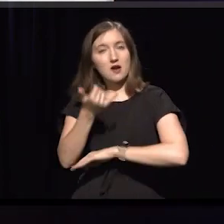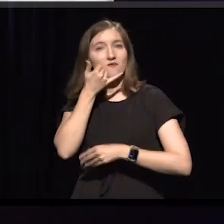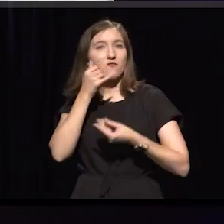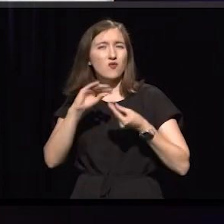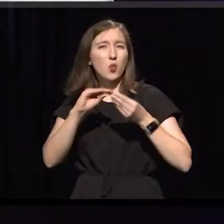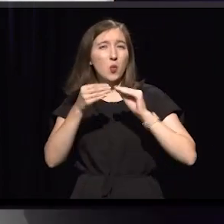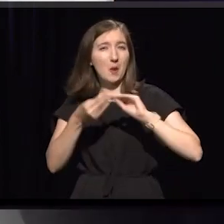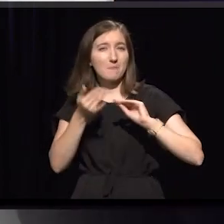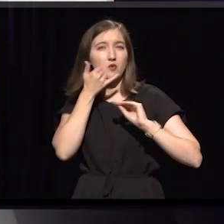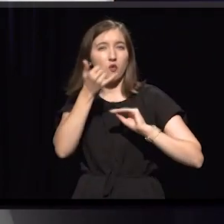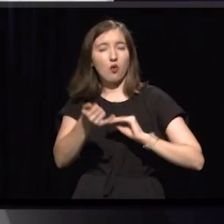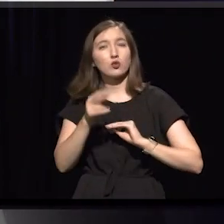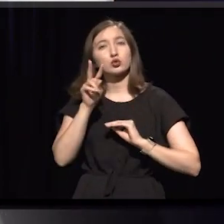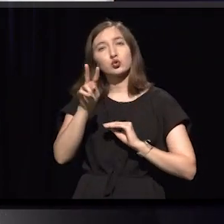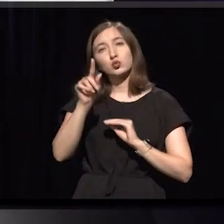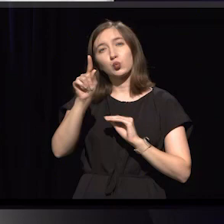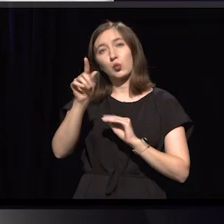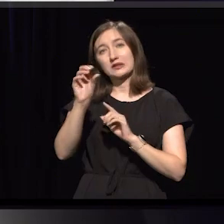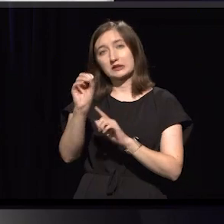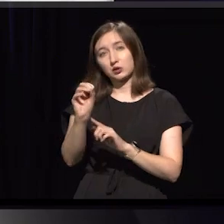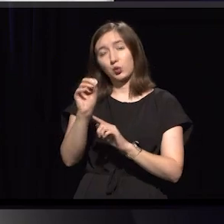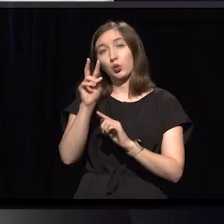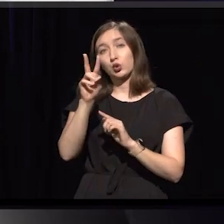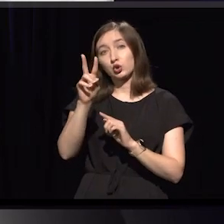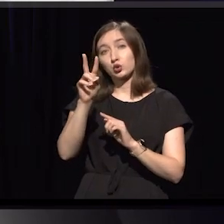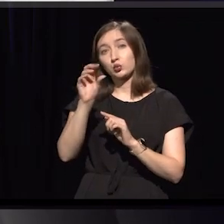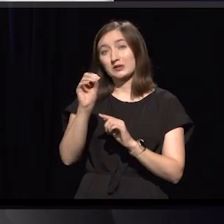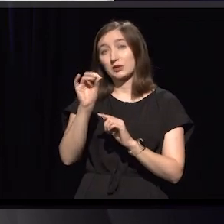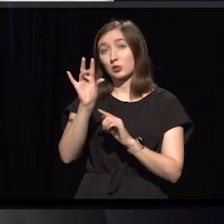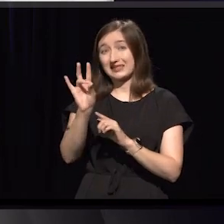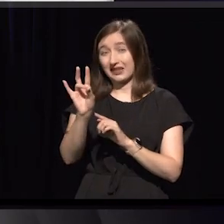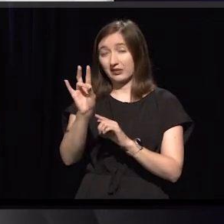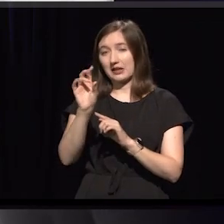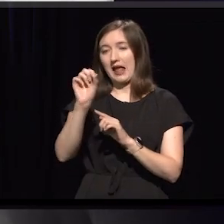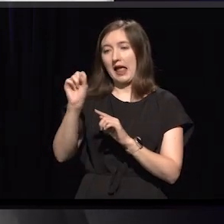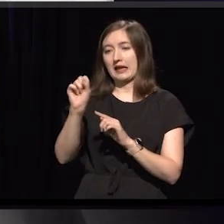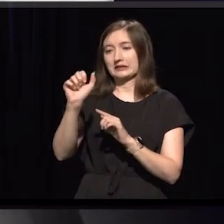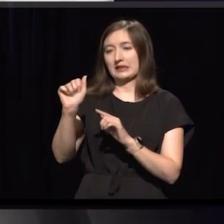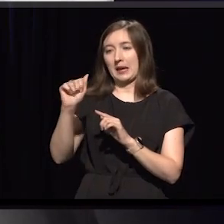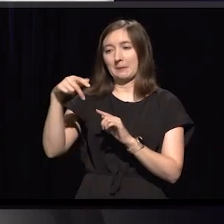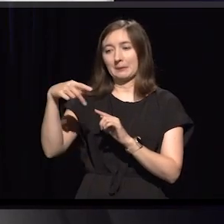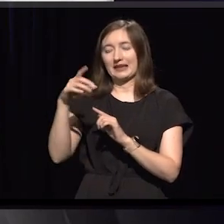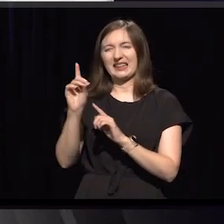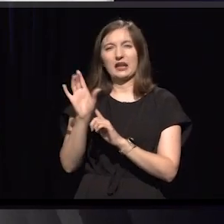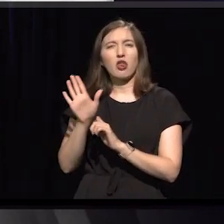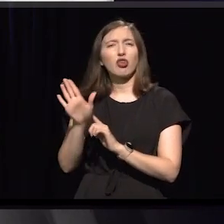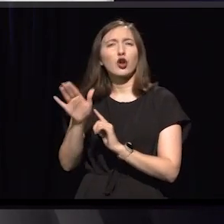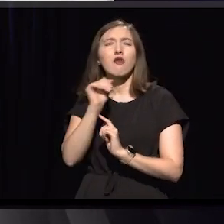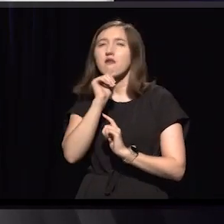reported violation is 210-207 SAPD. It's the non-emergency line.